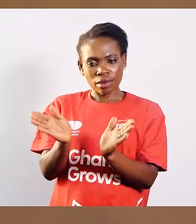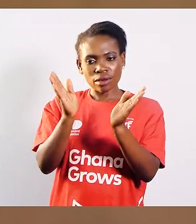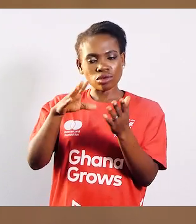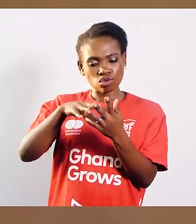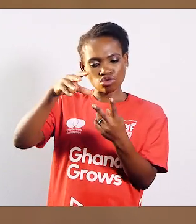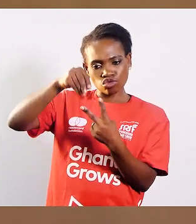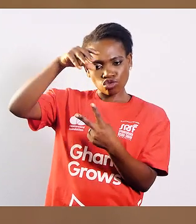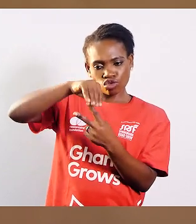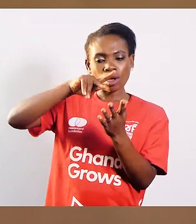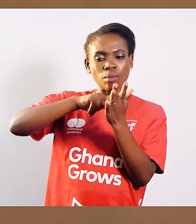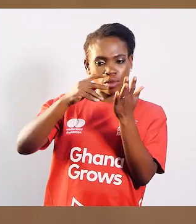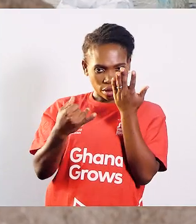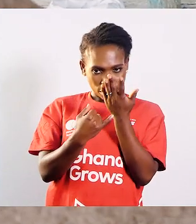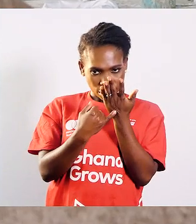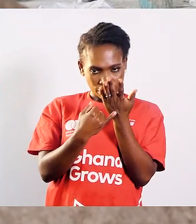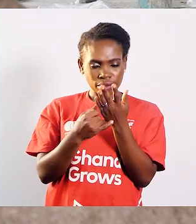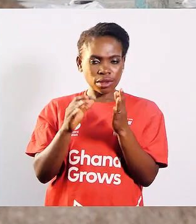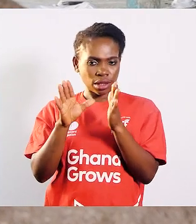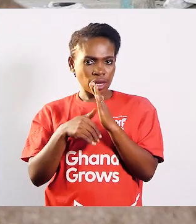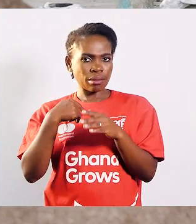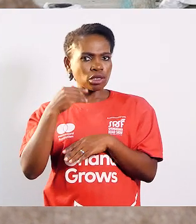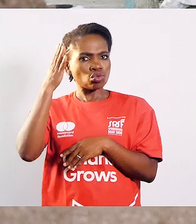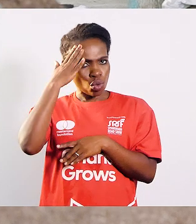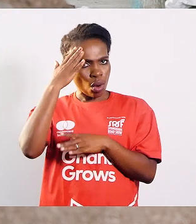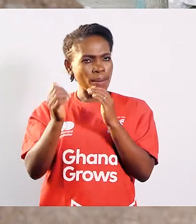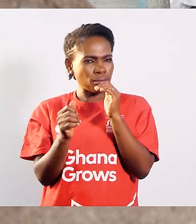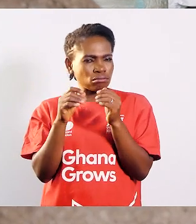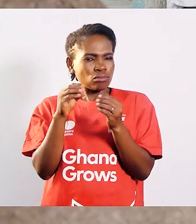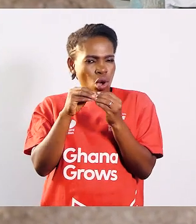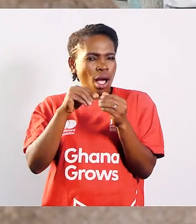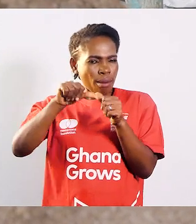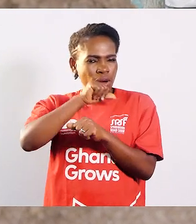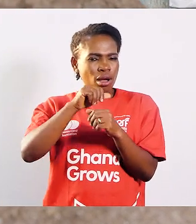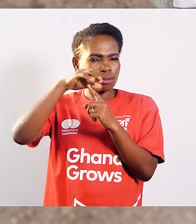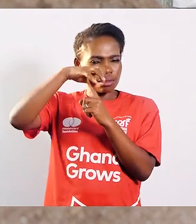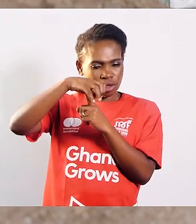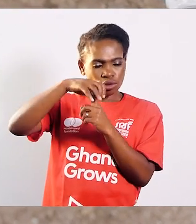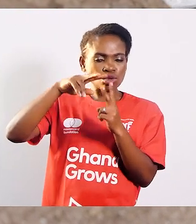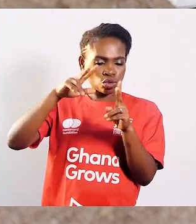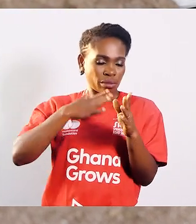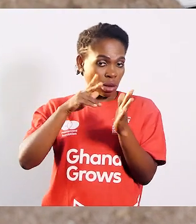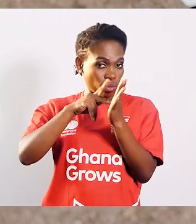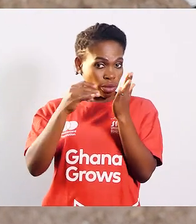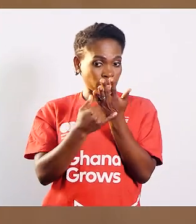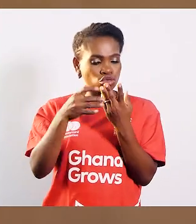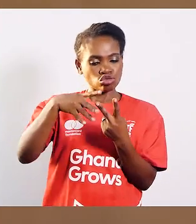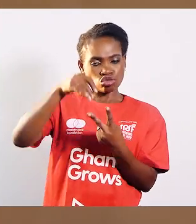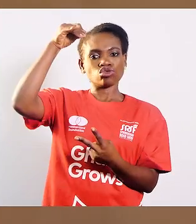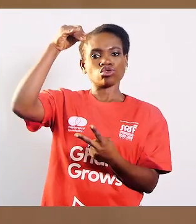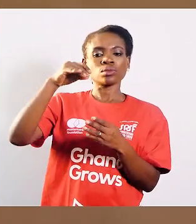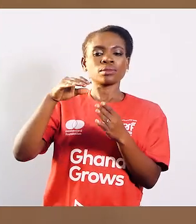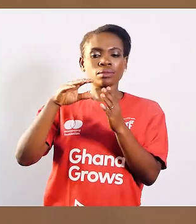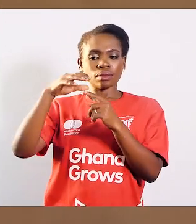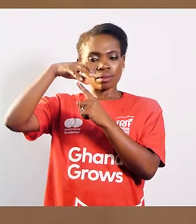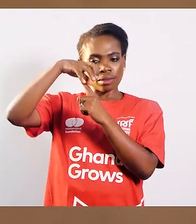to have known much about mushrooms then. Okay. So I chose mushroom as my project, and since then that was level 300. So I've been